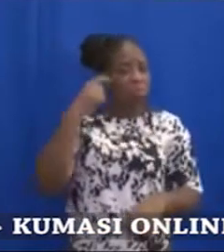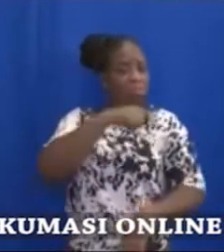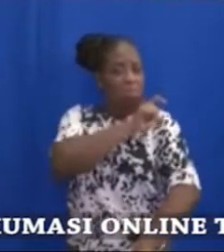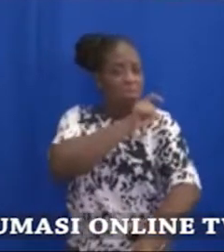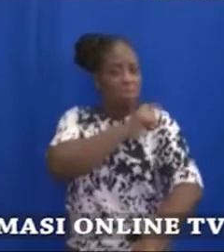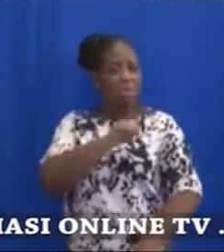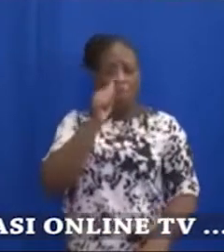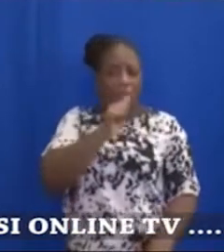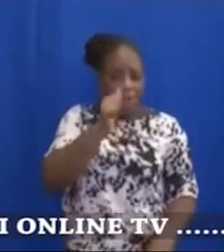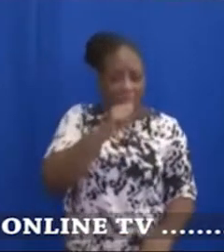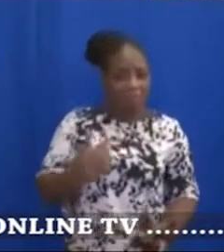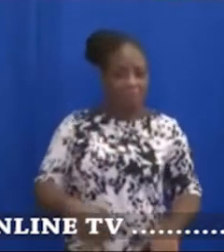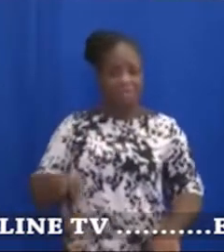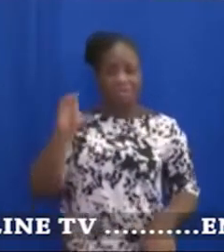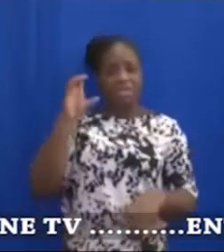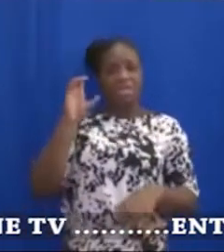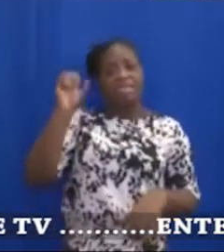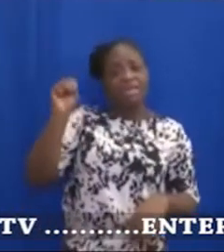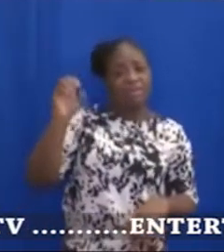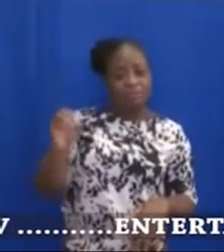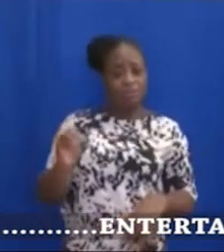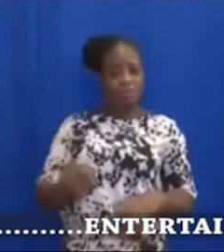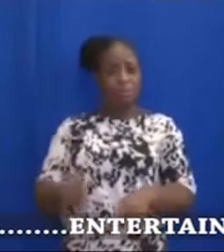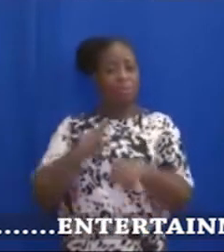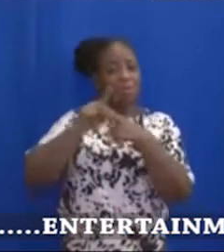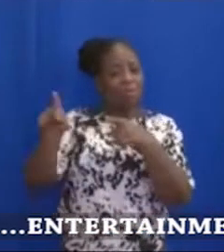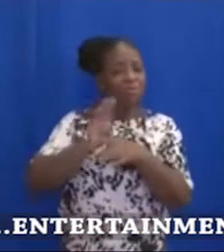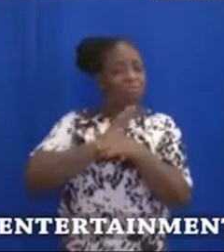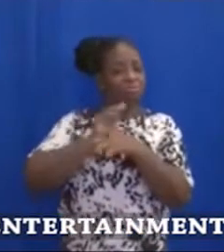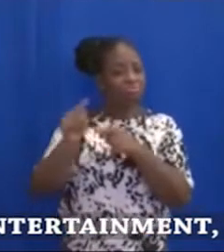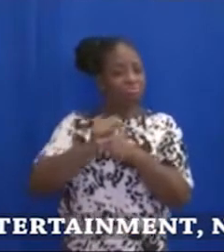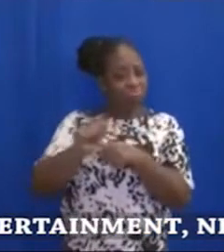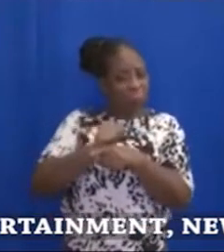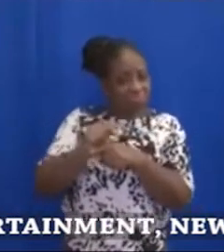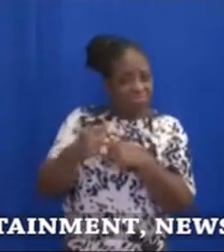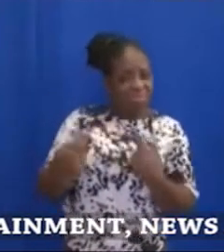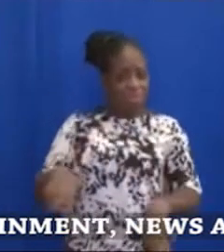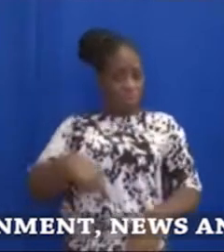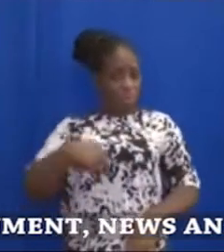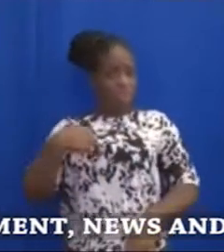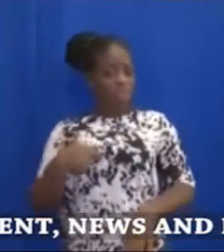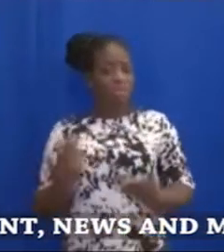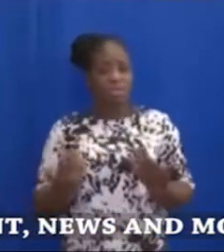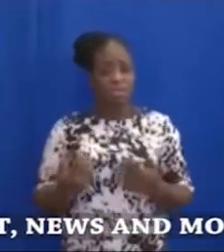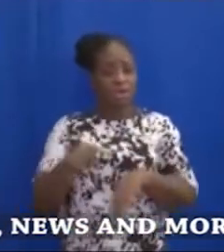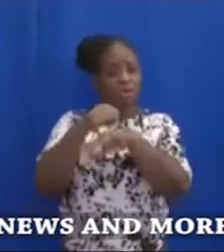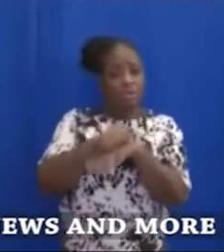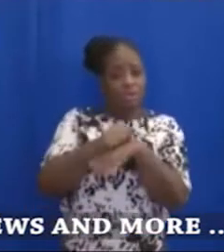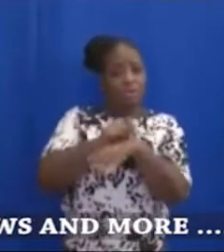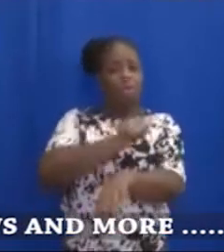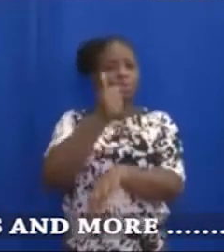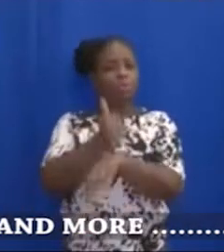society, professional and trade associations, religious bodies, traditional authorities, and ordinary